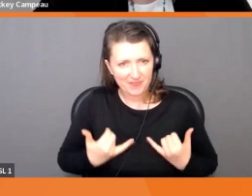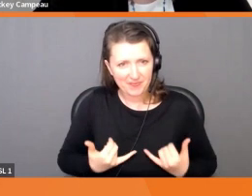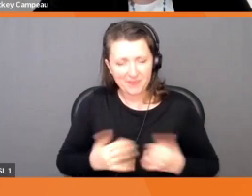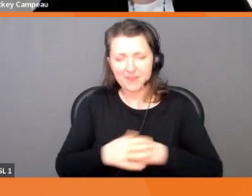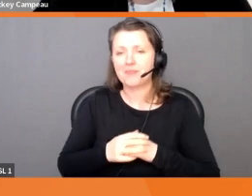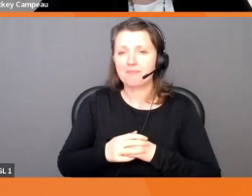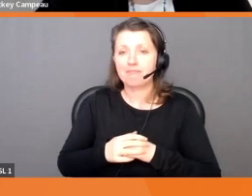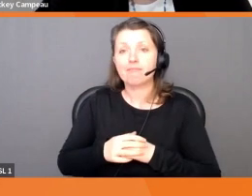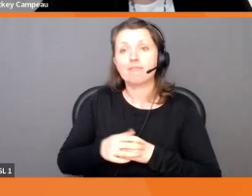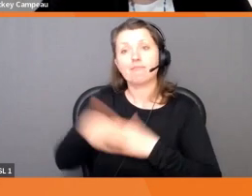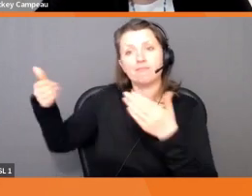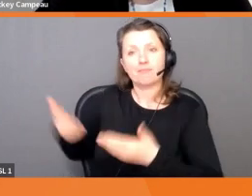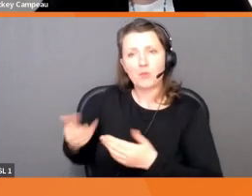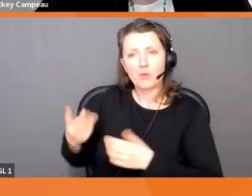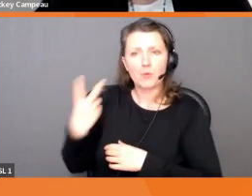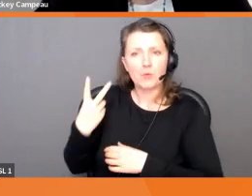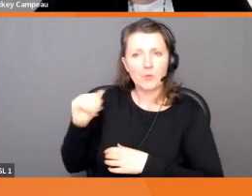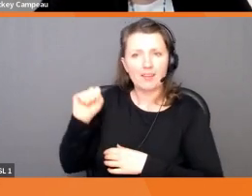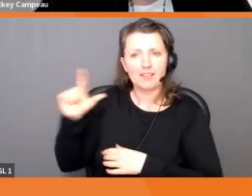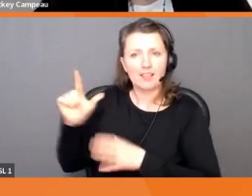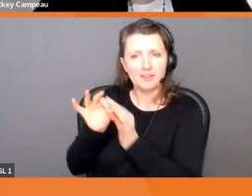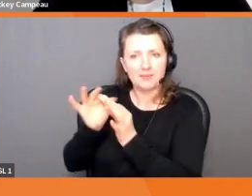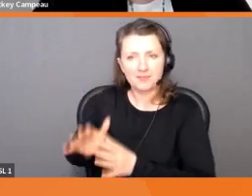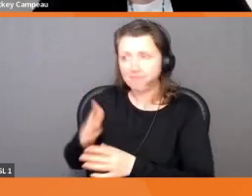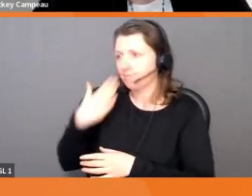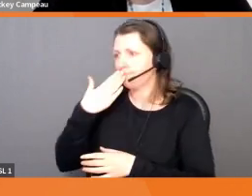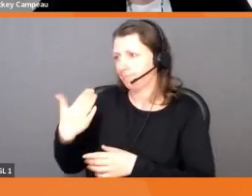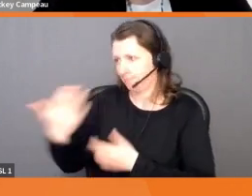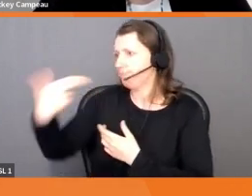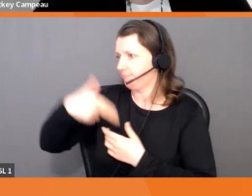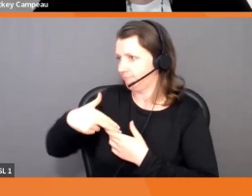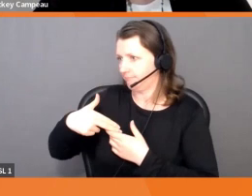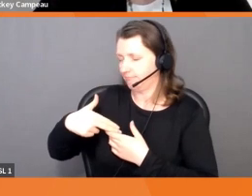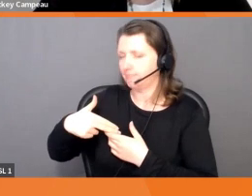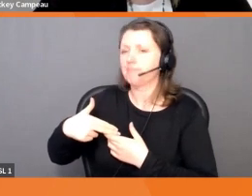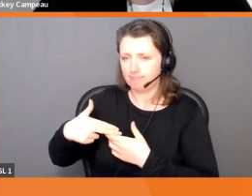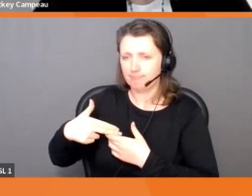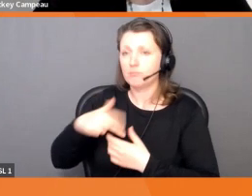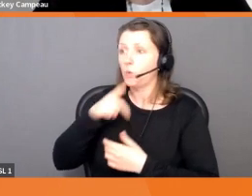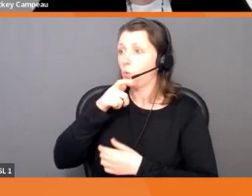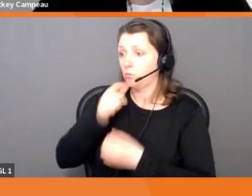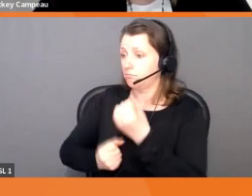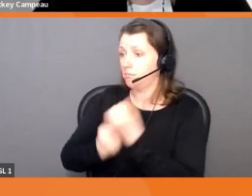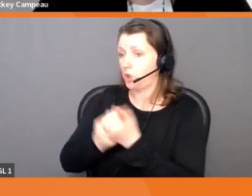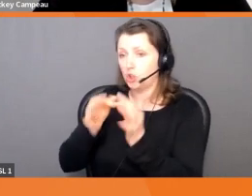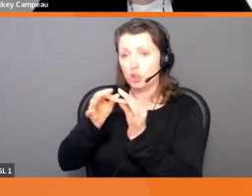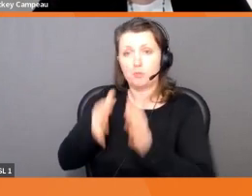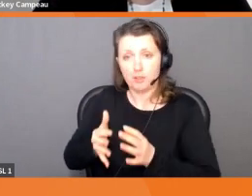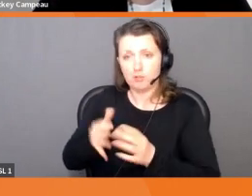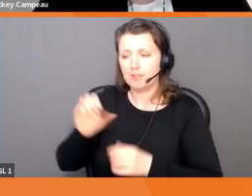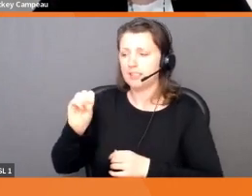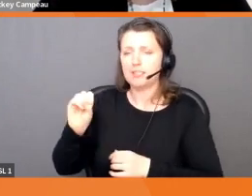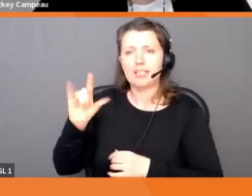friendly American Sign Language interpreters whose time today is graciously provided in kind by Sign Language Interpreting Associates of